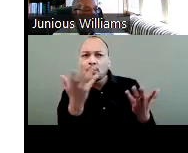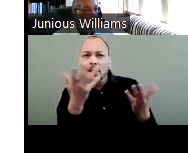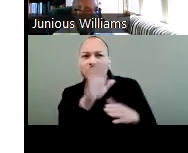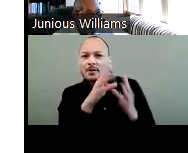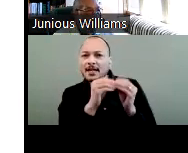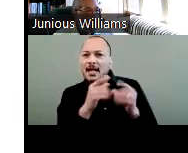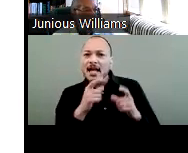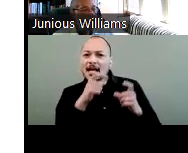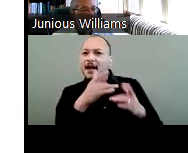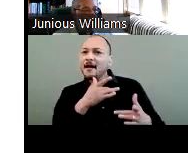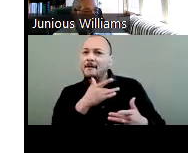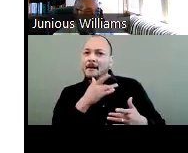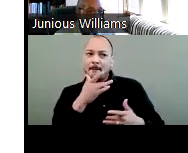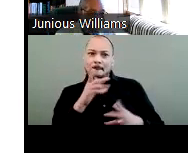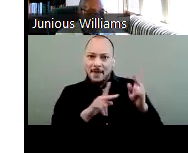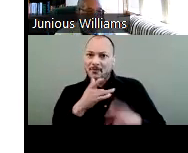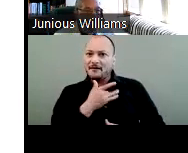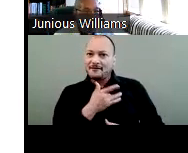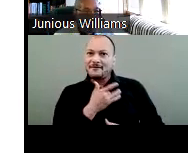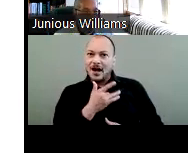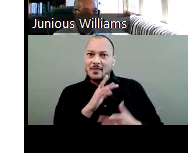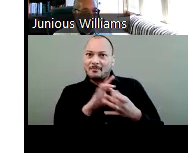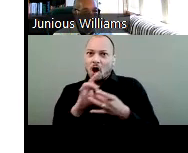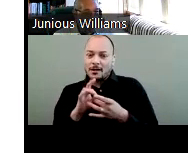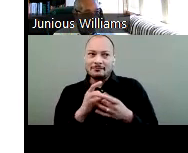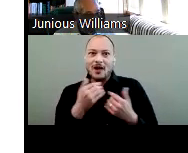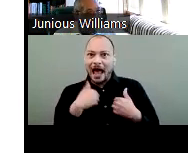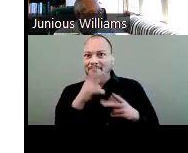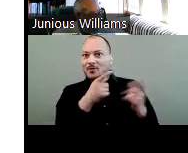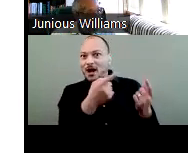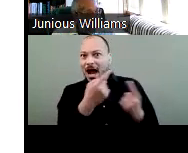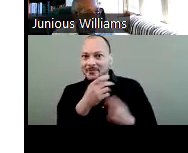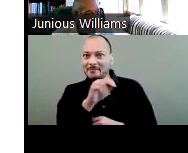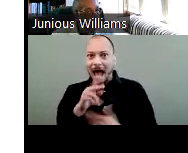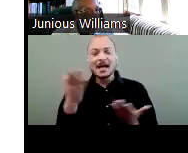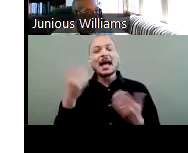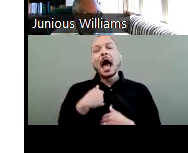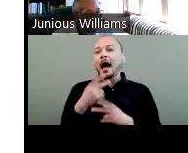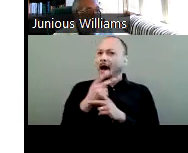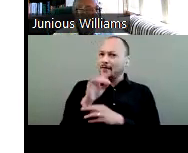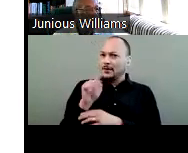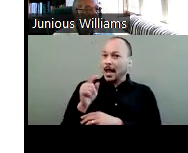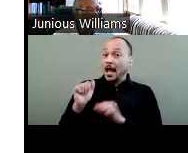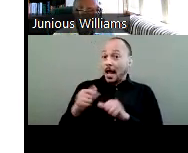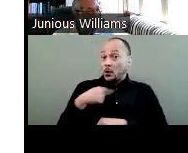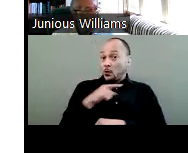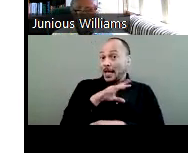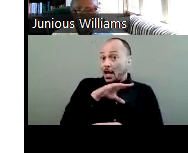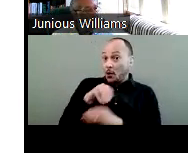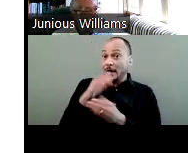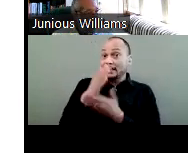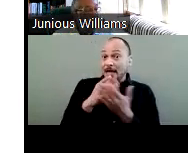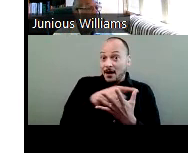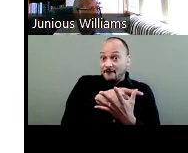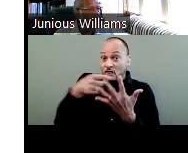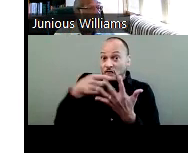a sense of belonging, to keep people coming back? And then I'm sort of trying to figure out, can we incorporate some of those